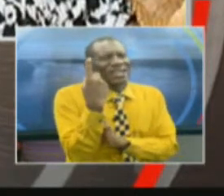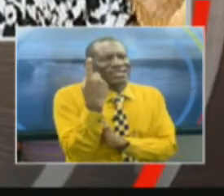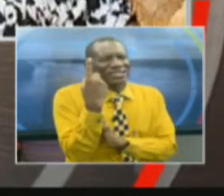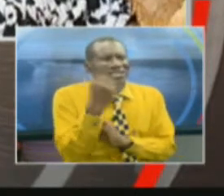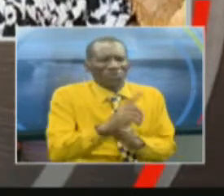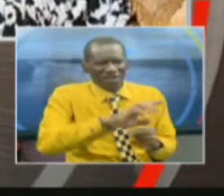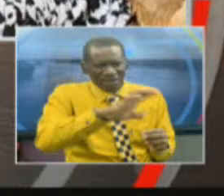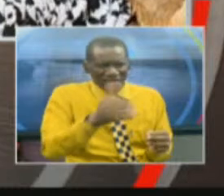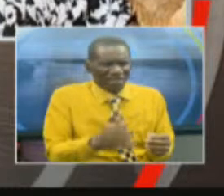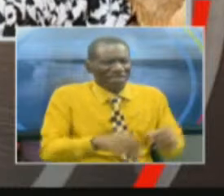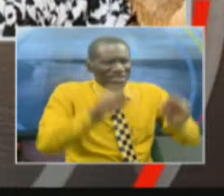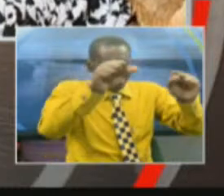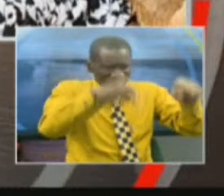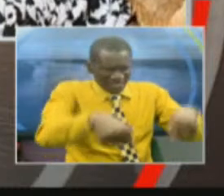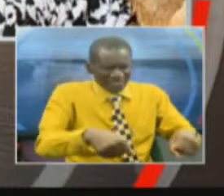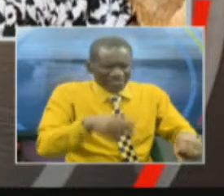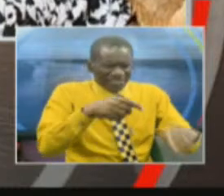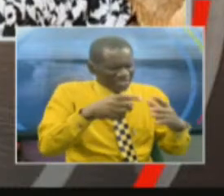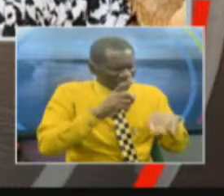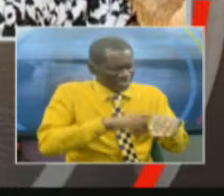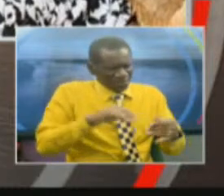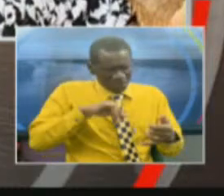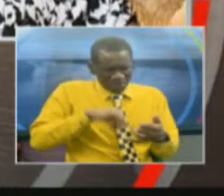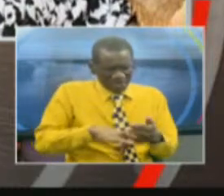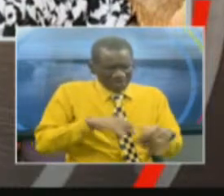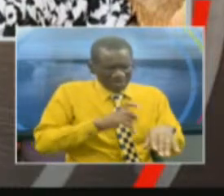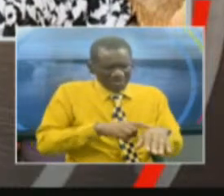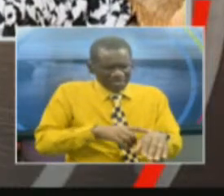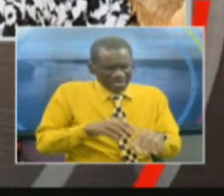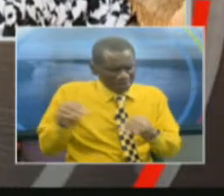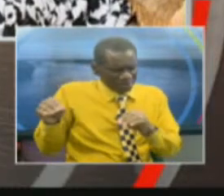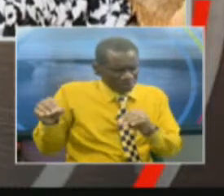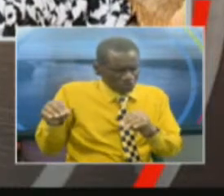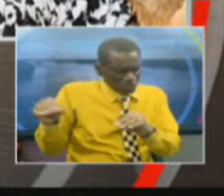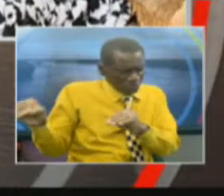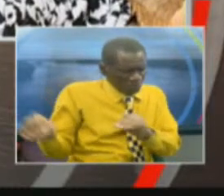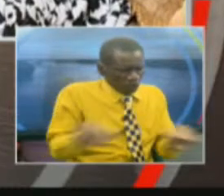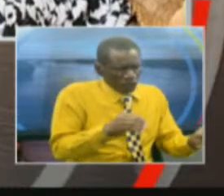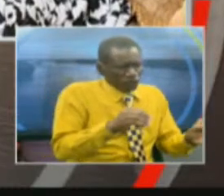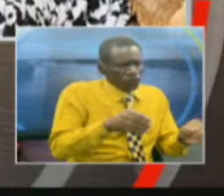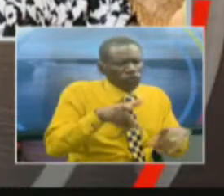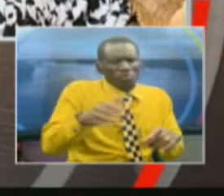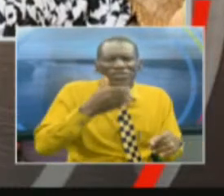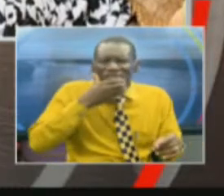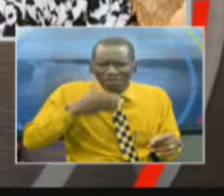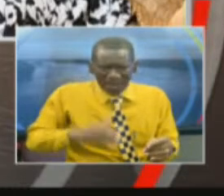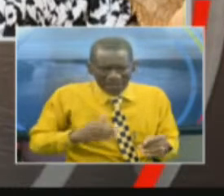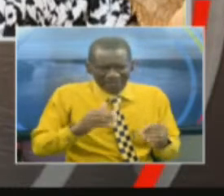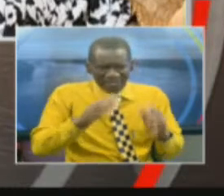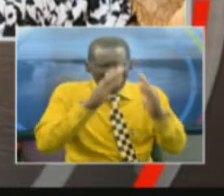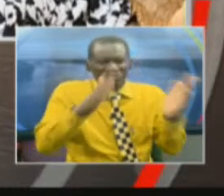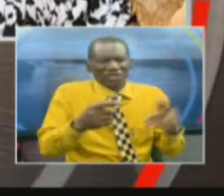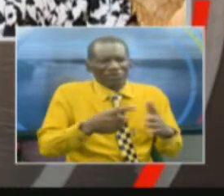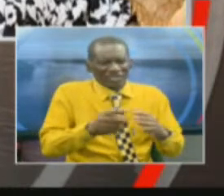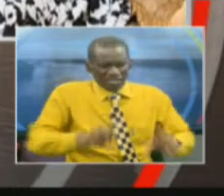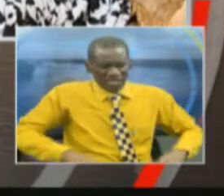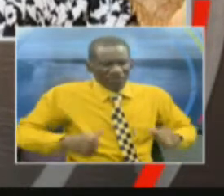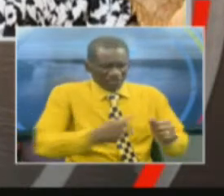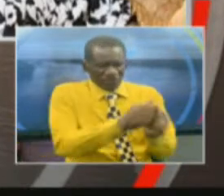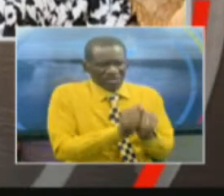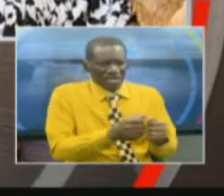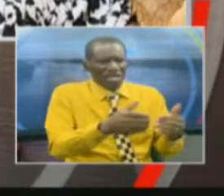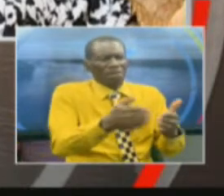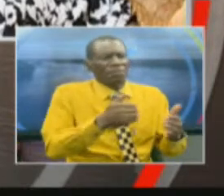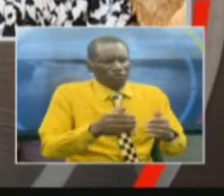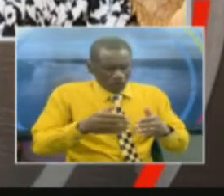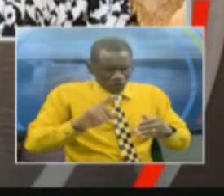each other. Of course, in the beginning, when he moved from his parents' house and we started living together, before we got the baby,